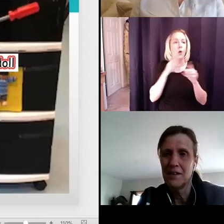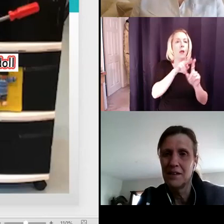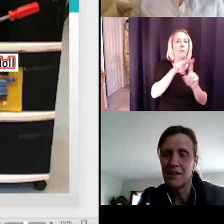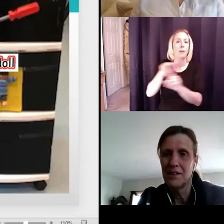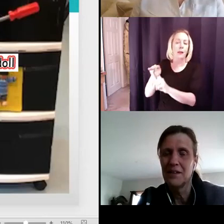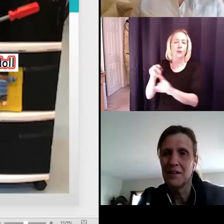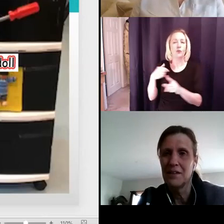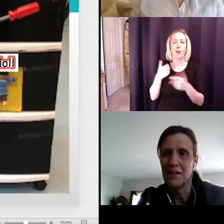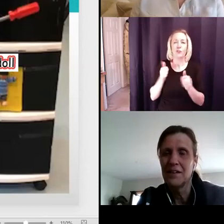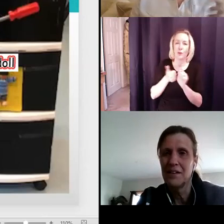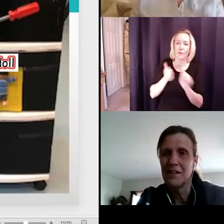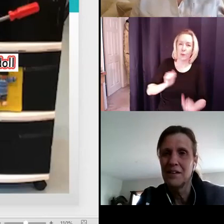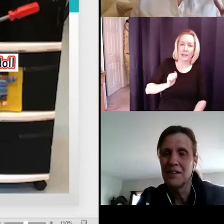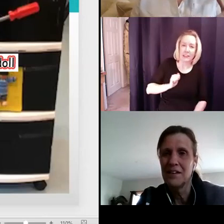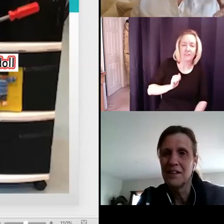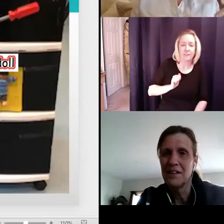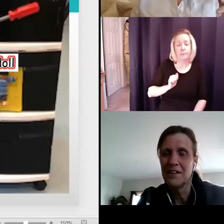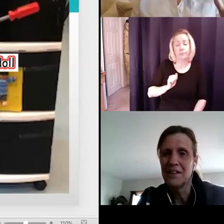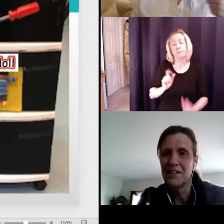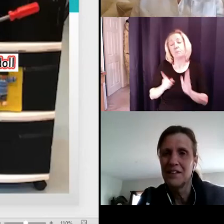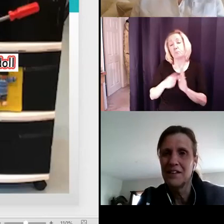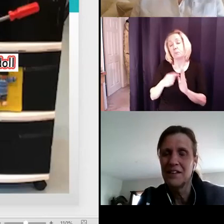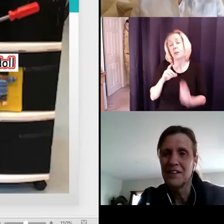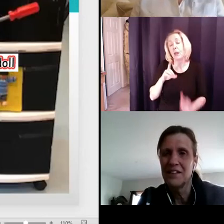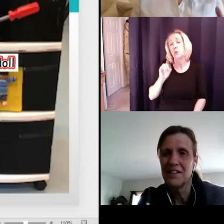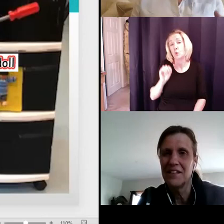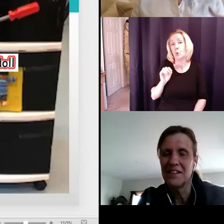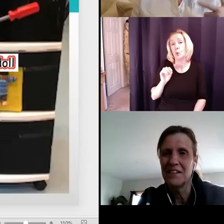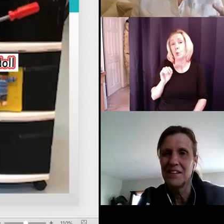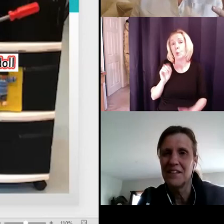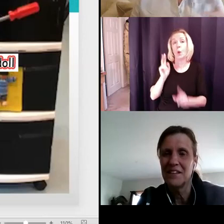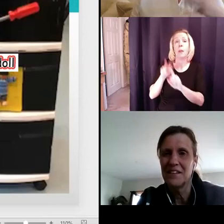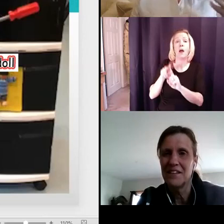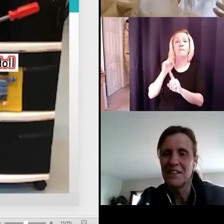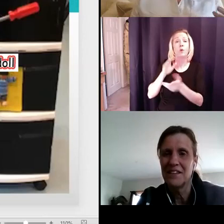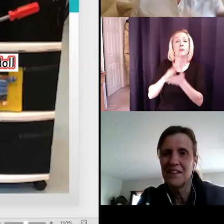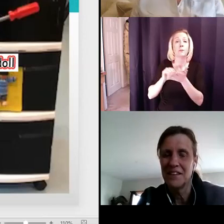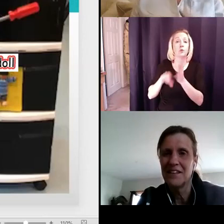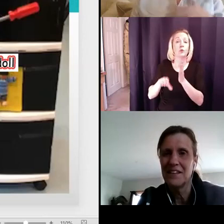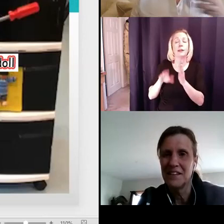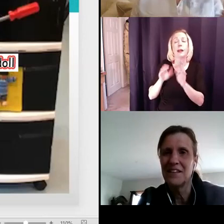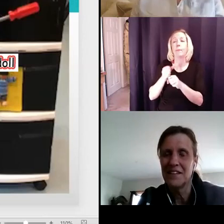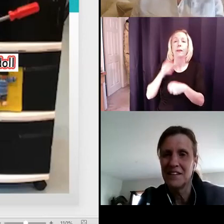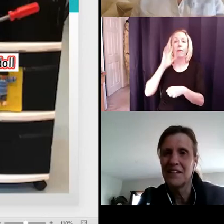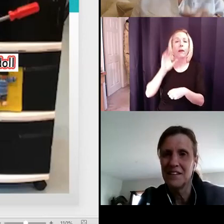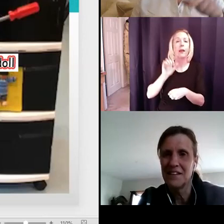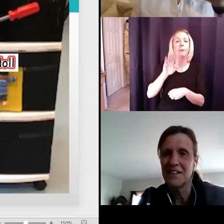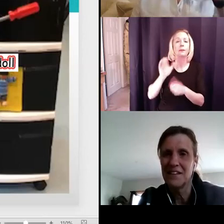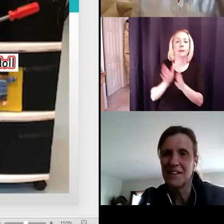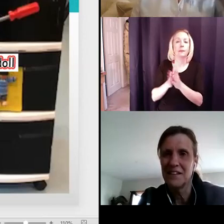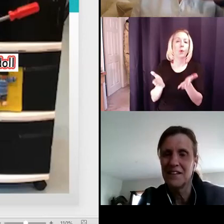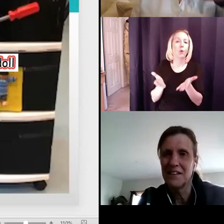avoid doing that personally. I do sometimes do that with some kids as like a alphabet book, maybe all of the kids in their